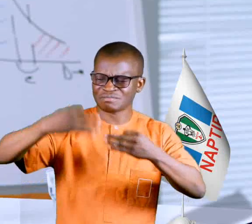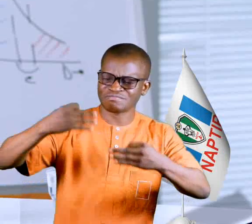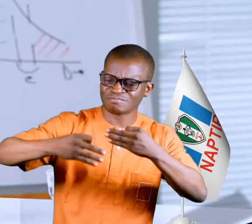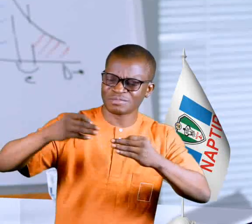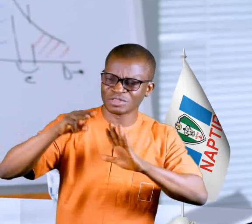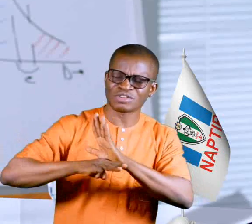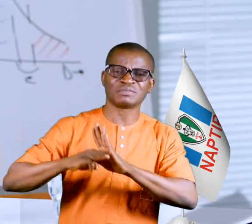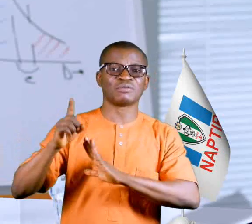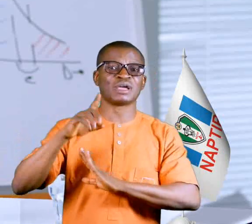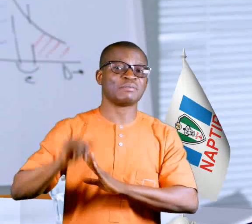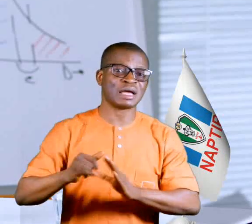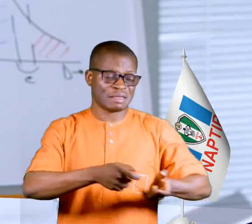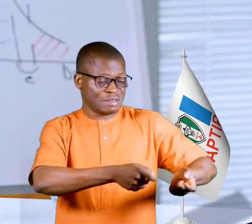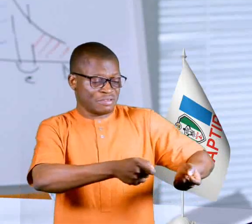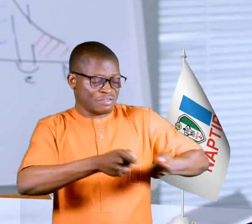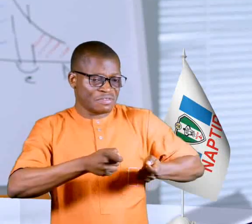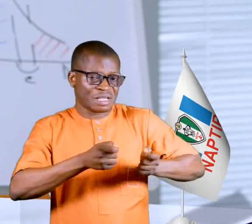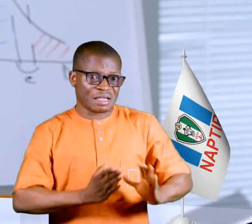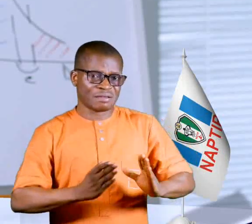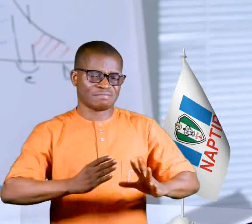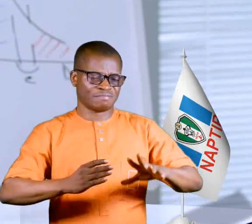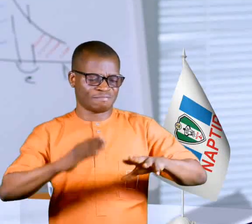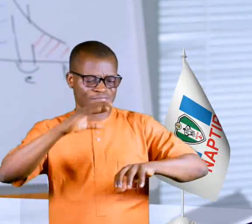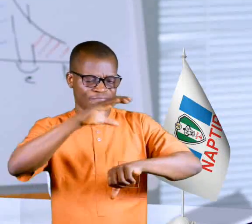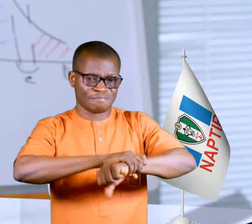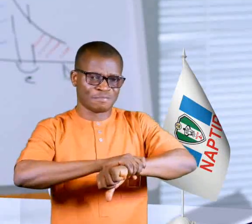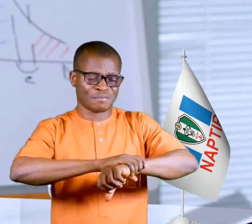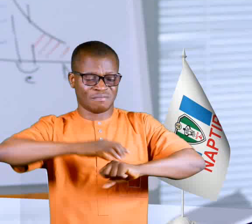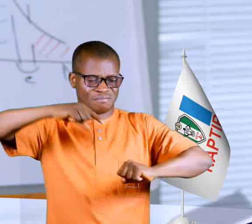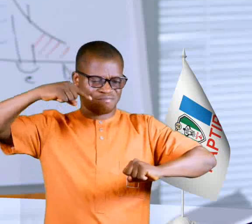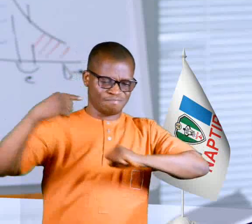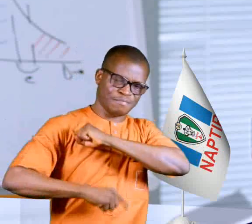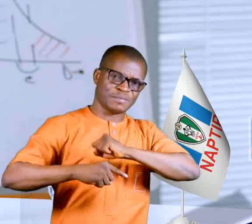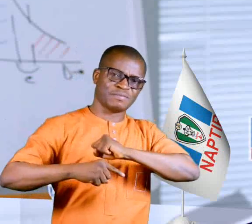of judgments whereby traffickers are being punished in terms of